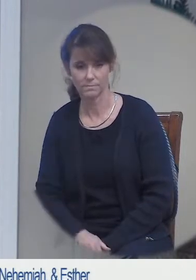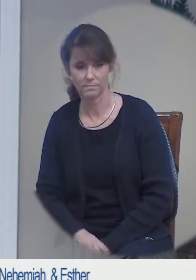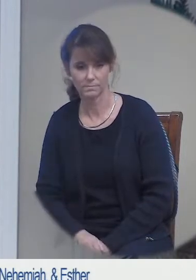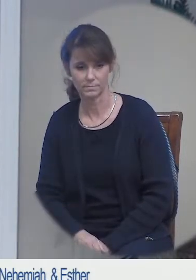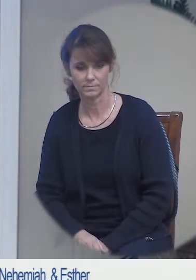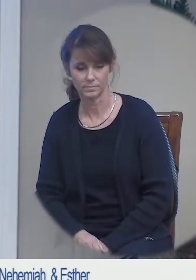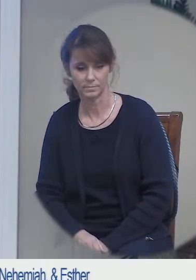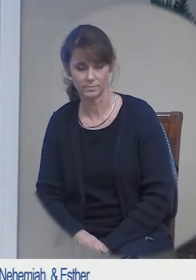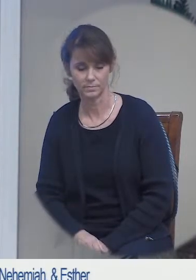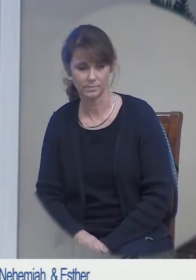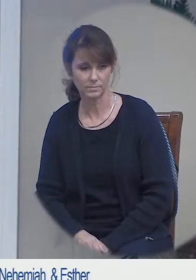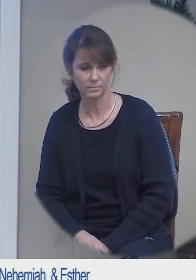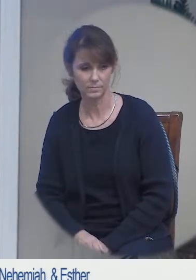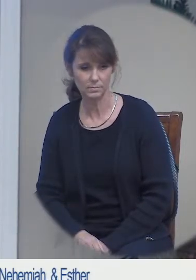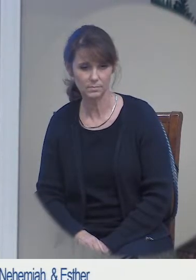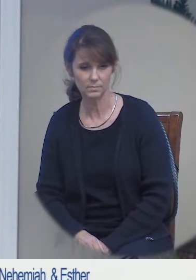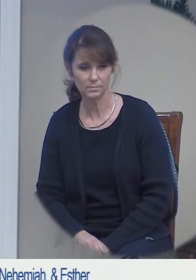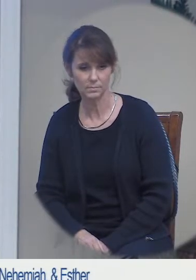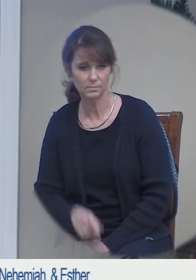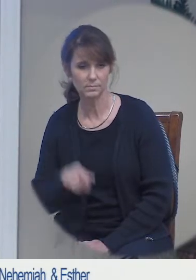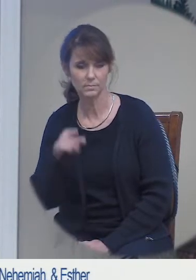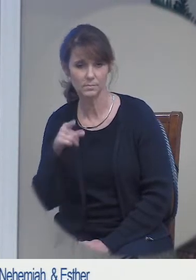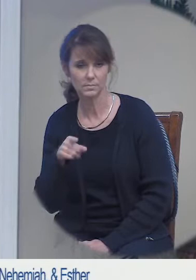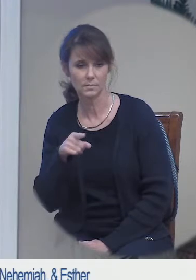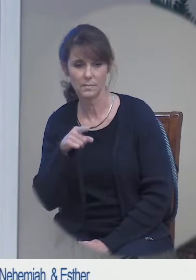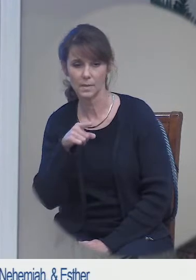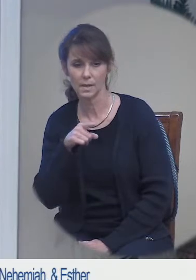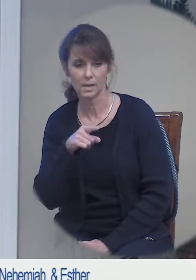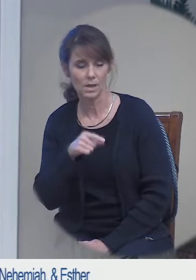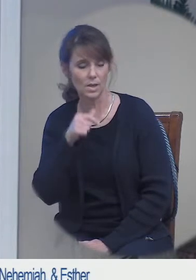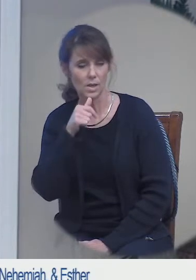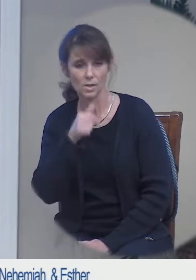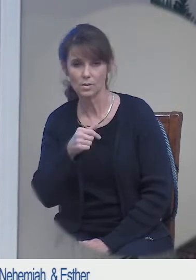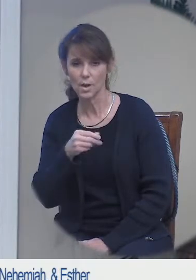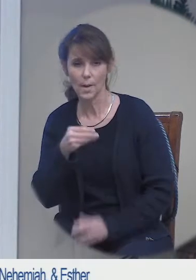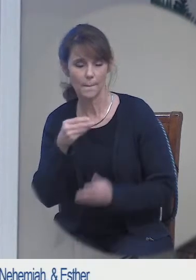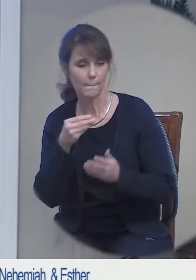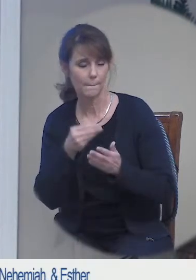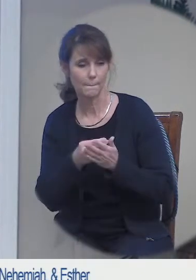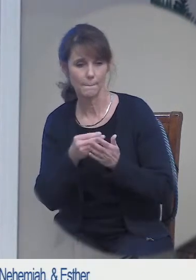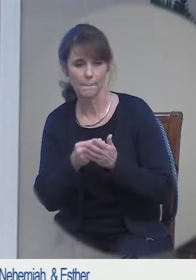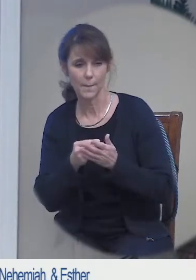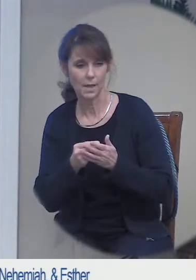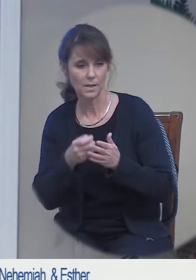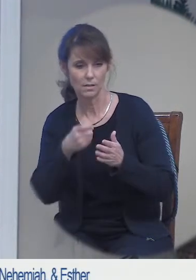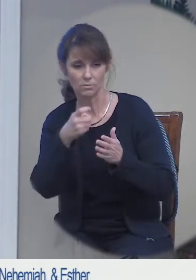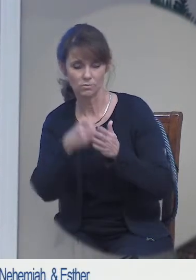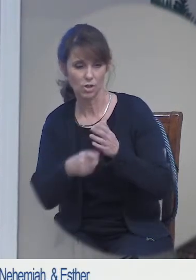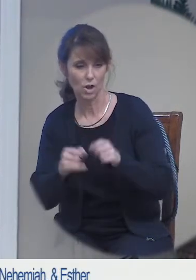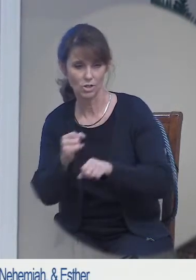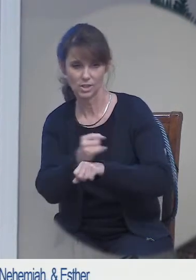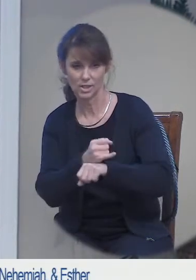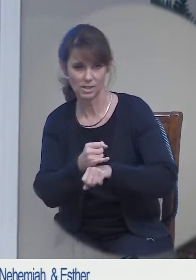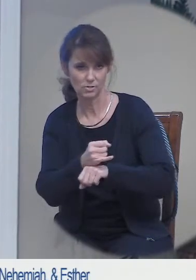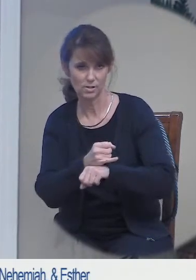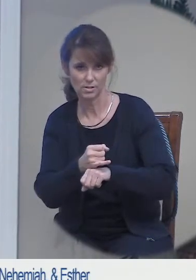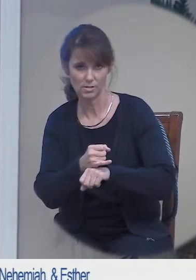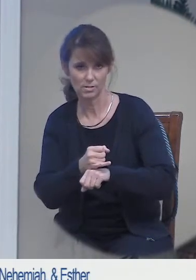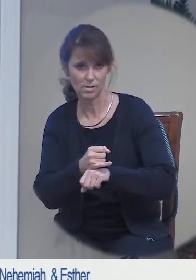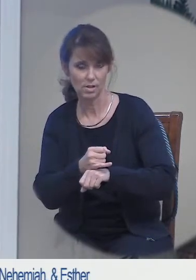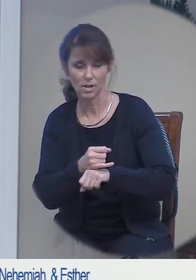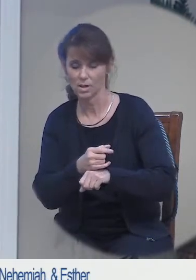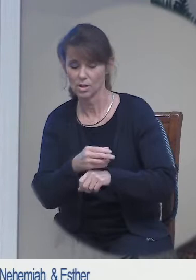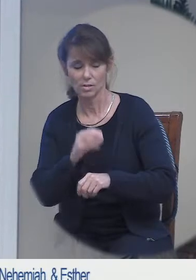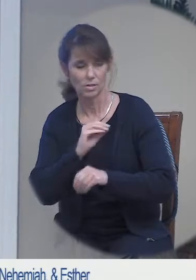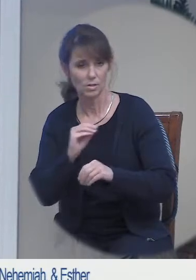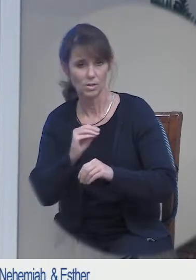out his money at interest, nor does he take a bribe against the innocent, he who does these things will never be shaken.